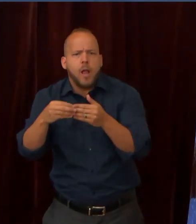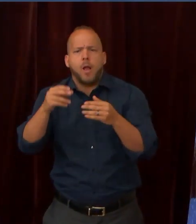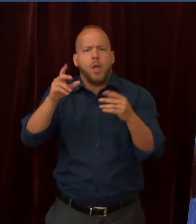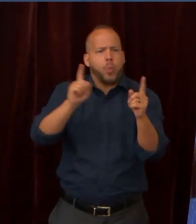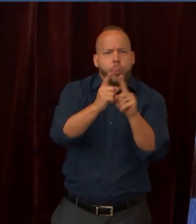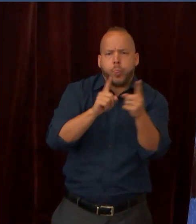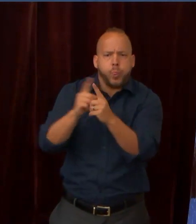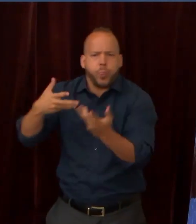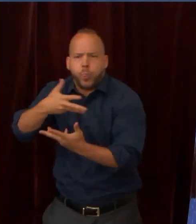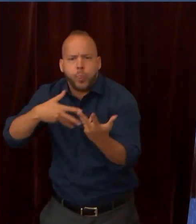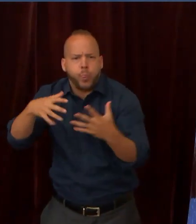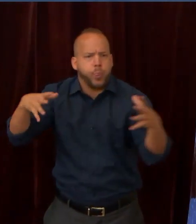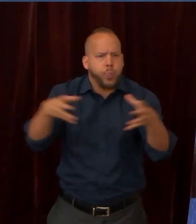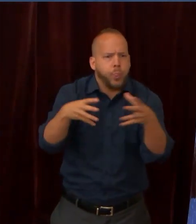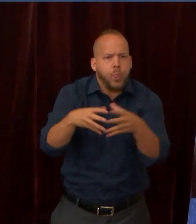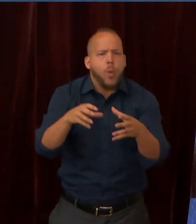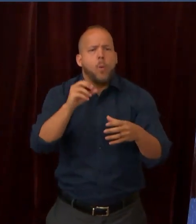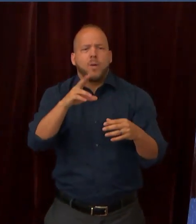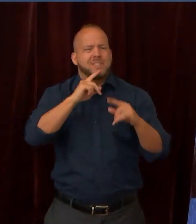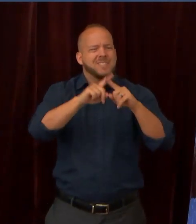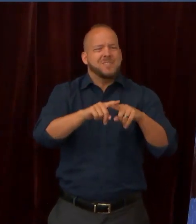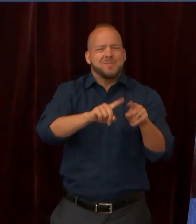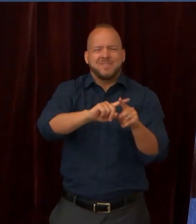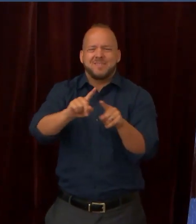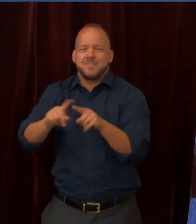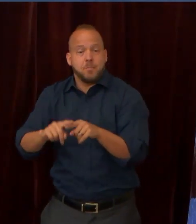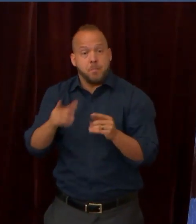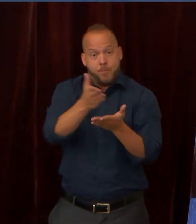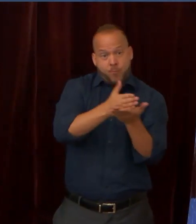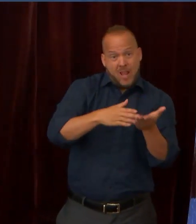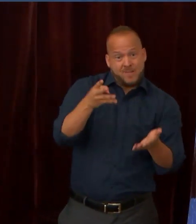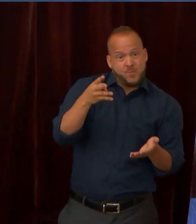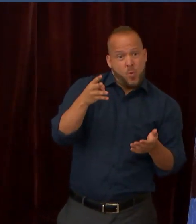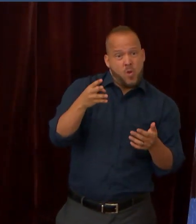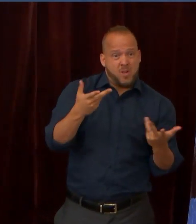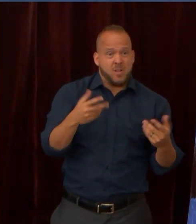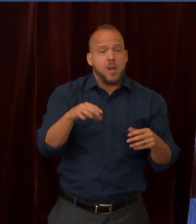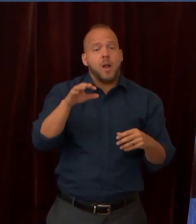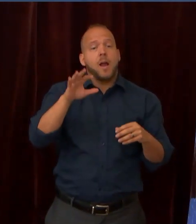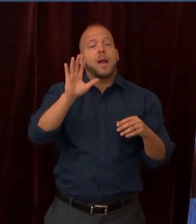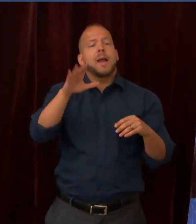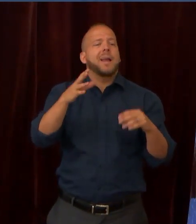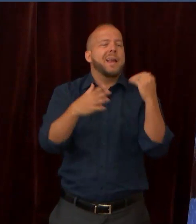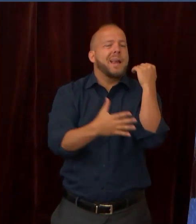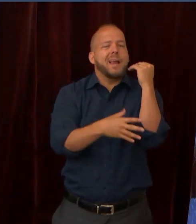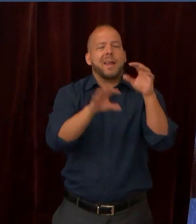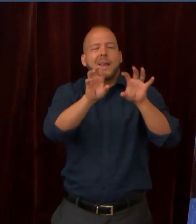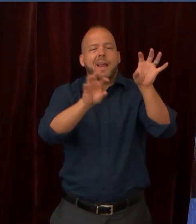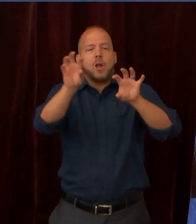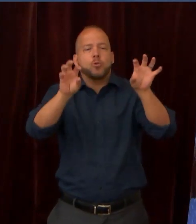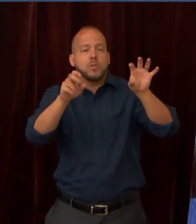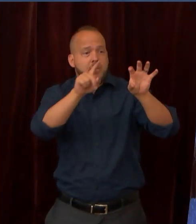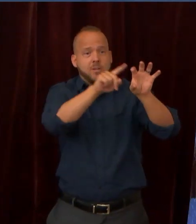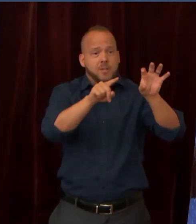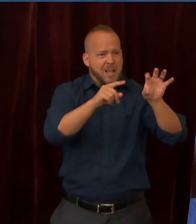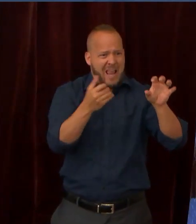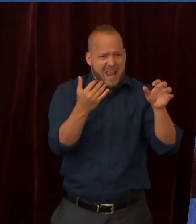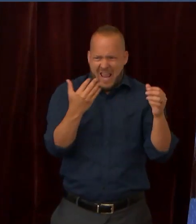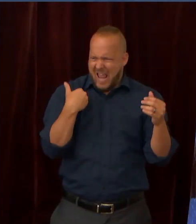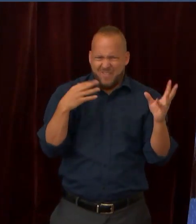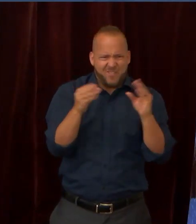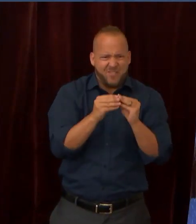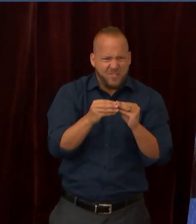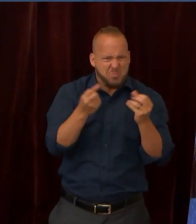24 counties now that are transitioning to phase 2, and several in the process of making